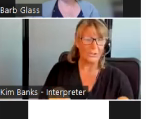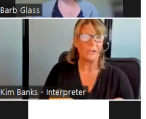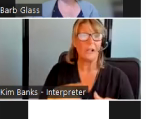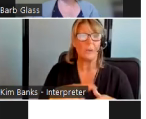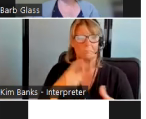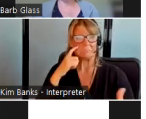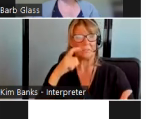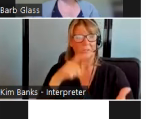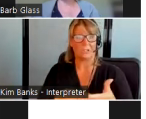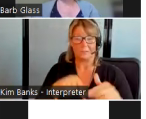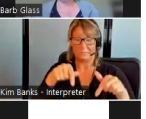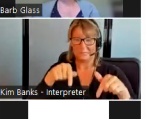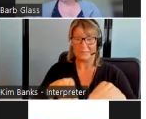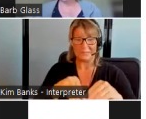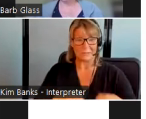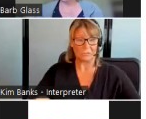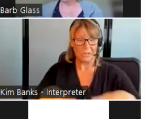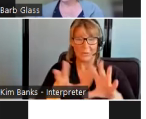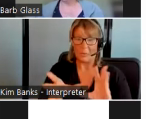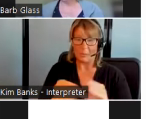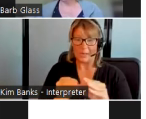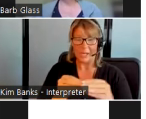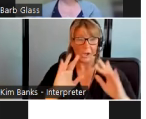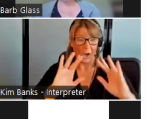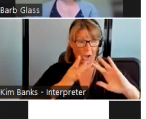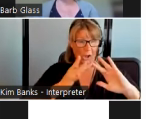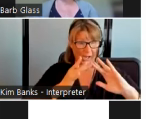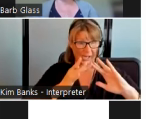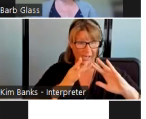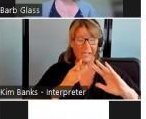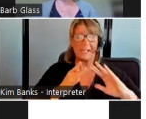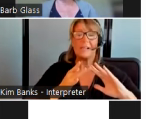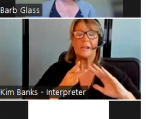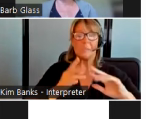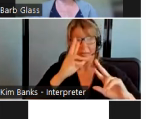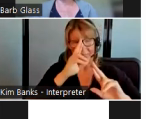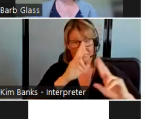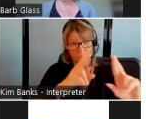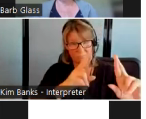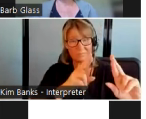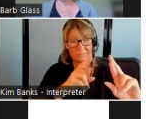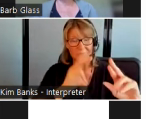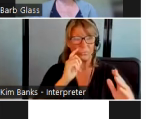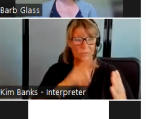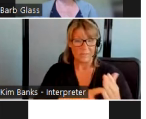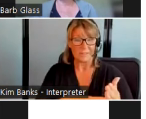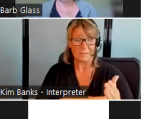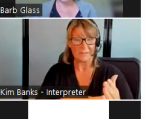to acknowledge that we are meeting today on a virtual platform, but we'd like to take a minute to